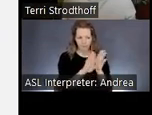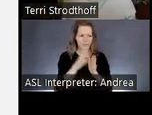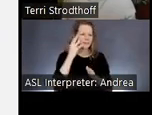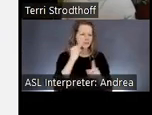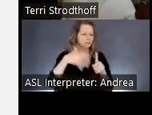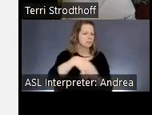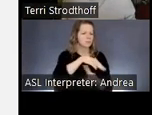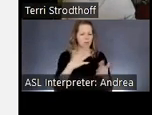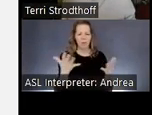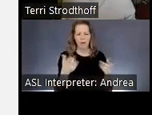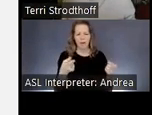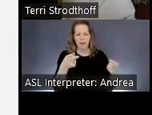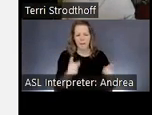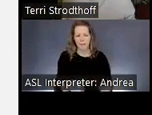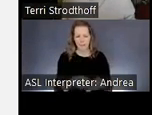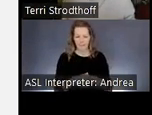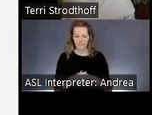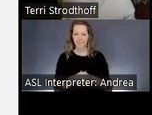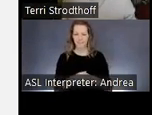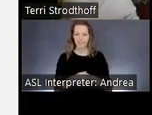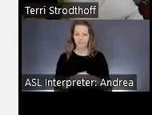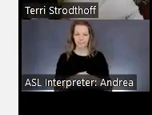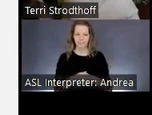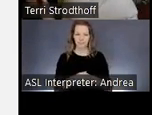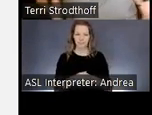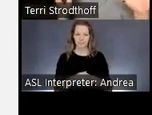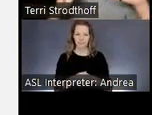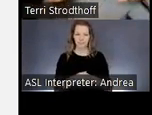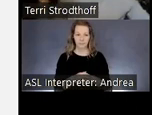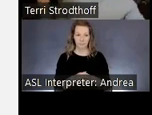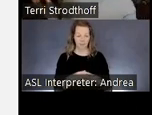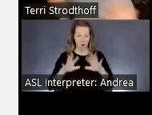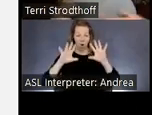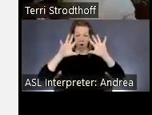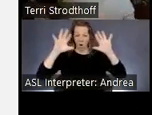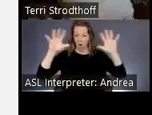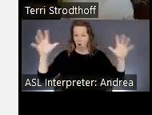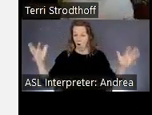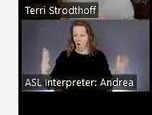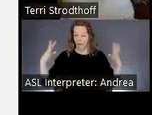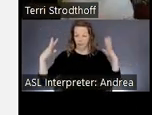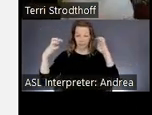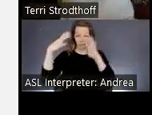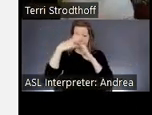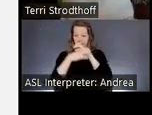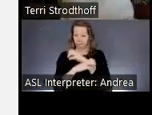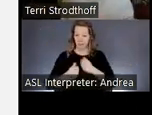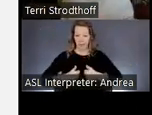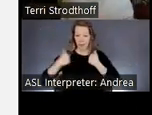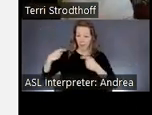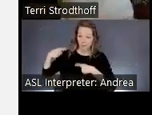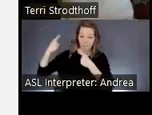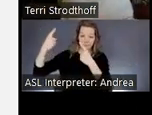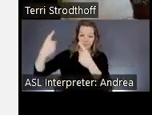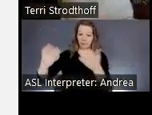them? And what happened all the complicated ways of it happening, not just what